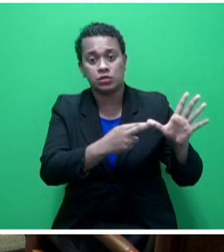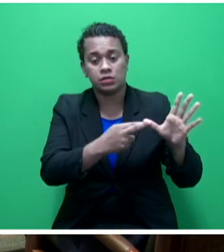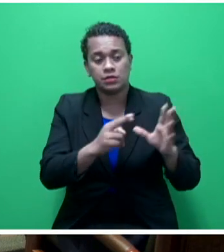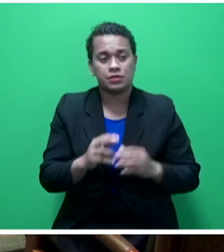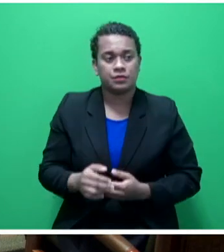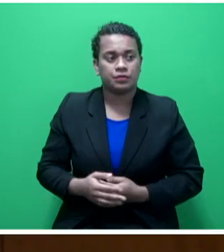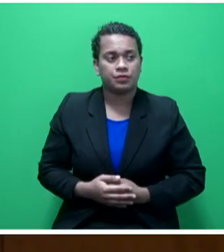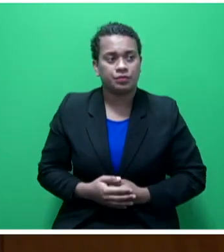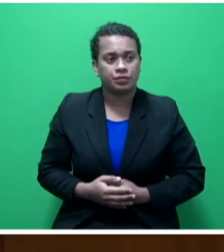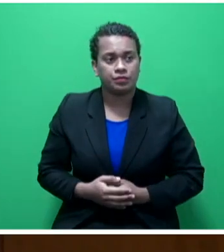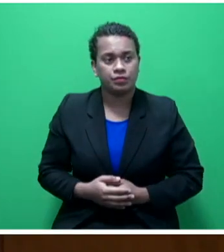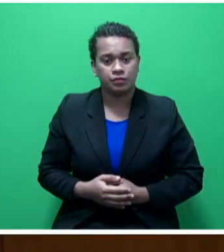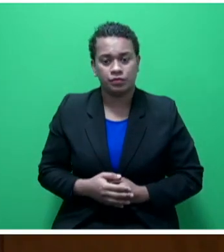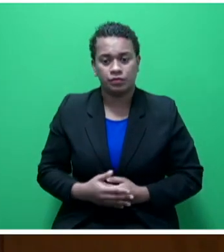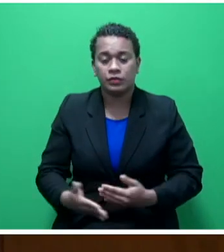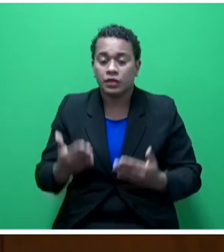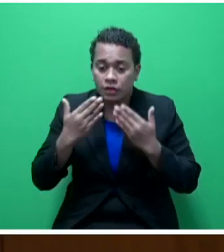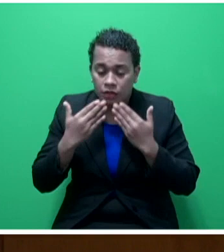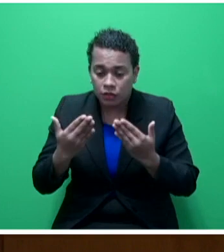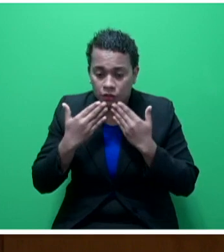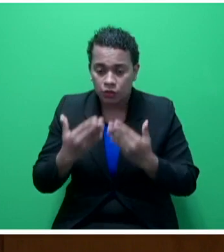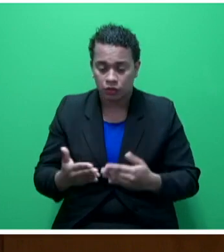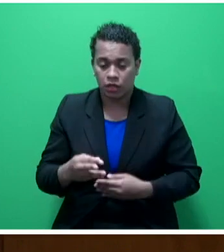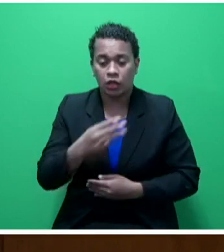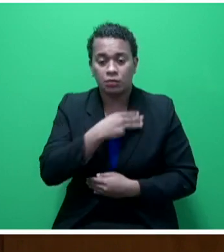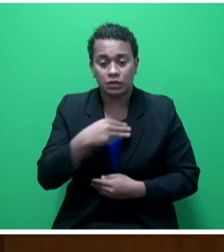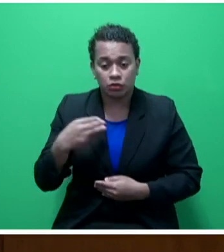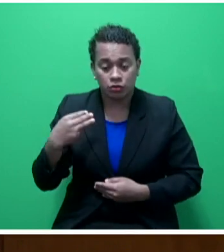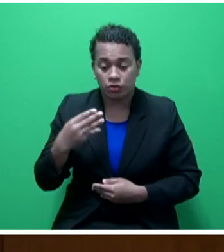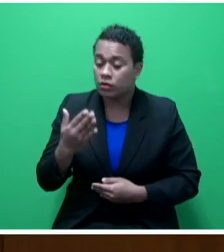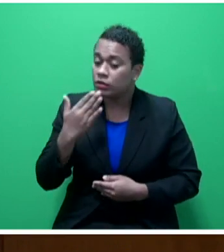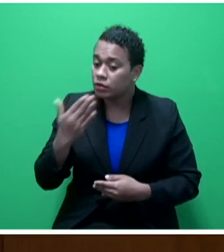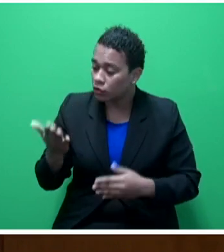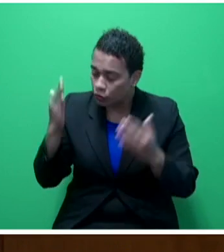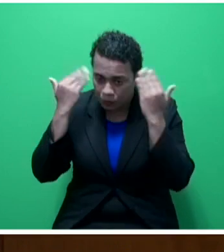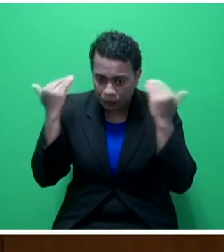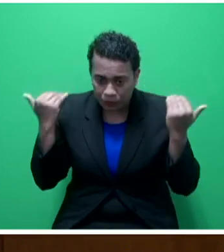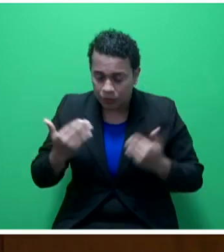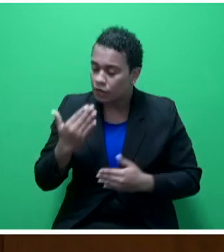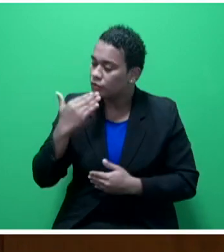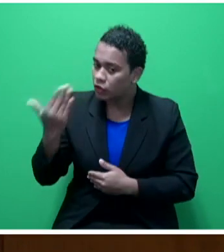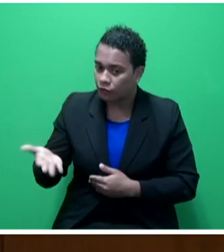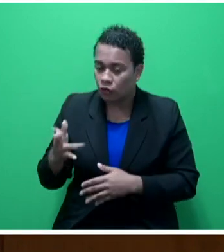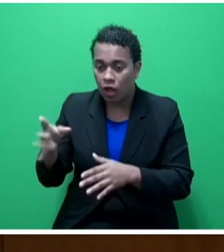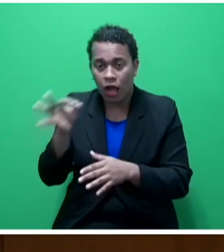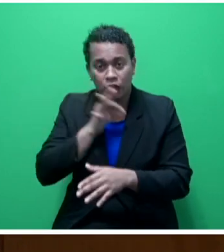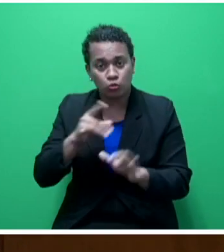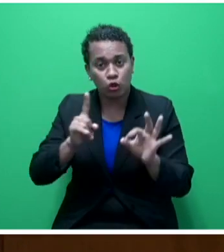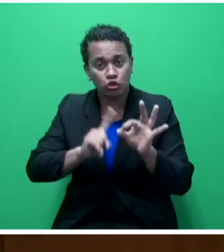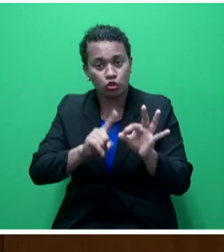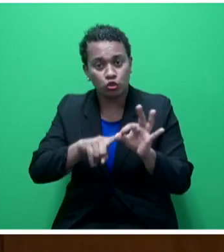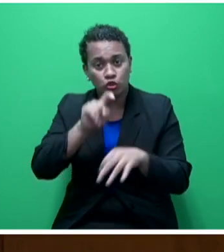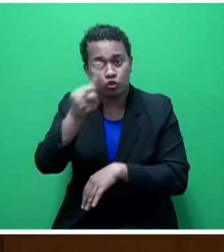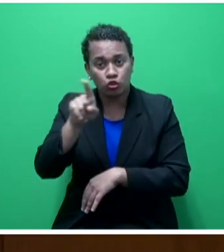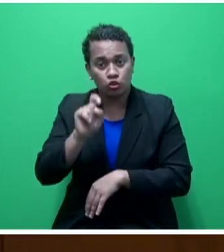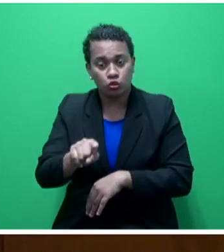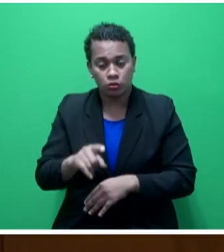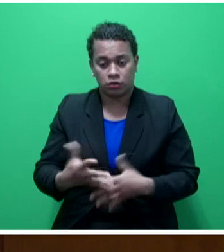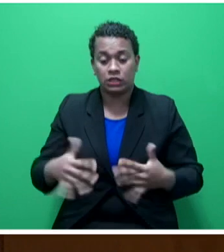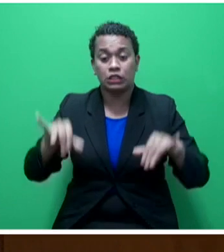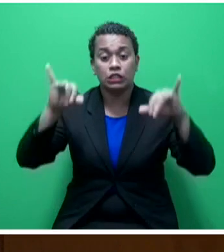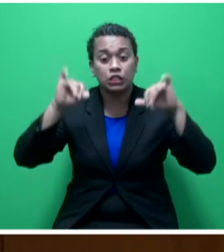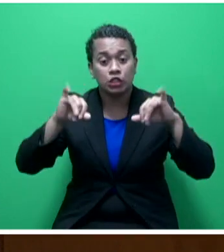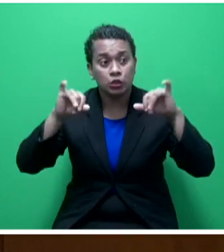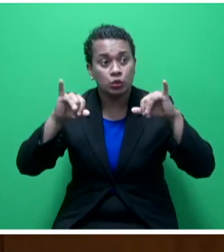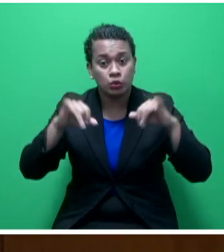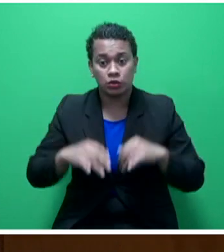you, Honourable Speaker. I thank the Honourable Member for the question. Honourable Speaker, the major issues